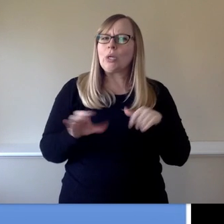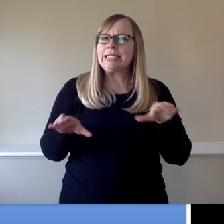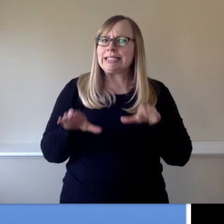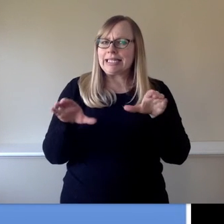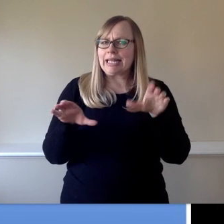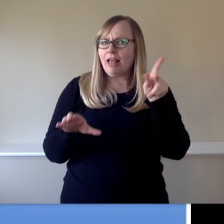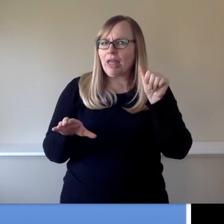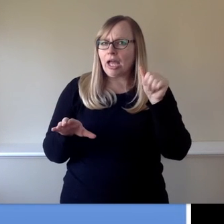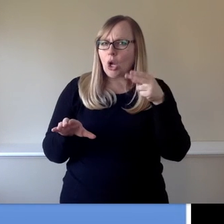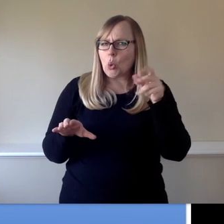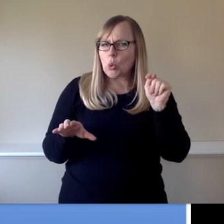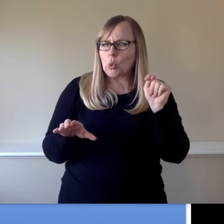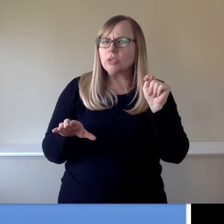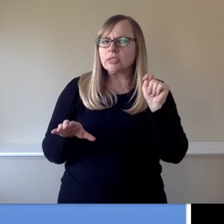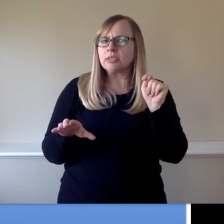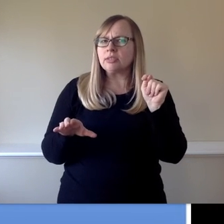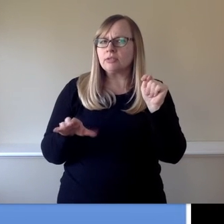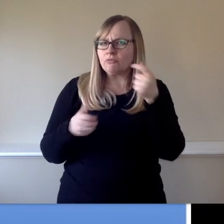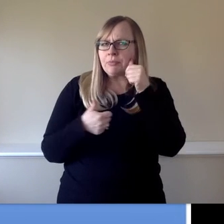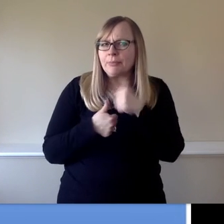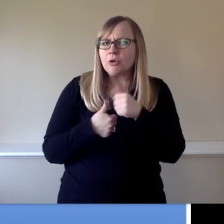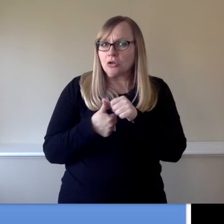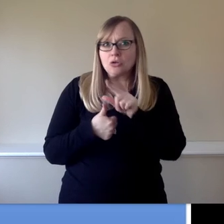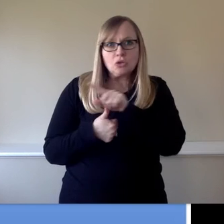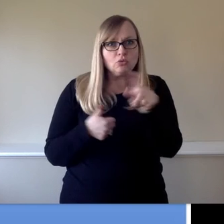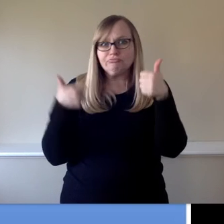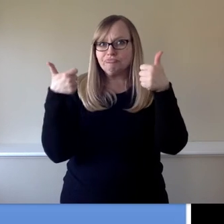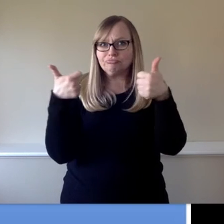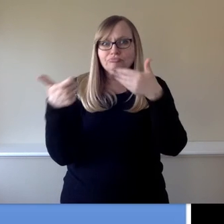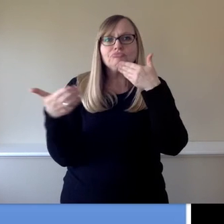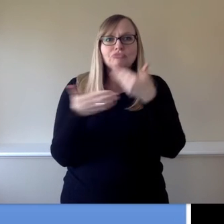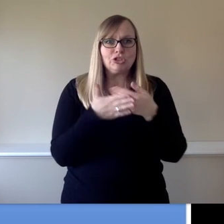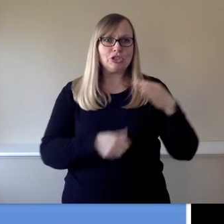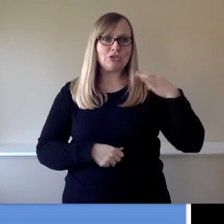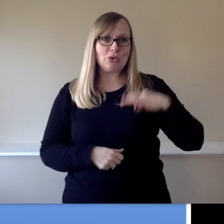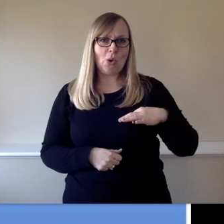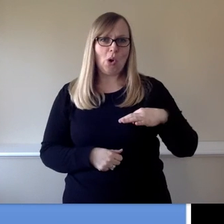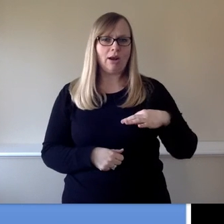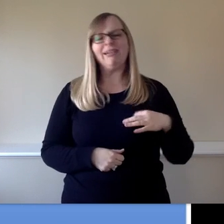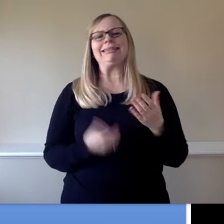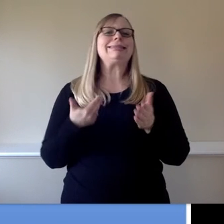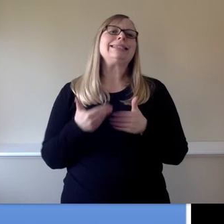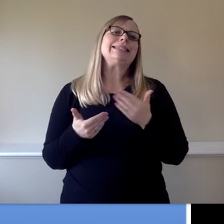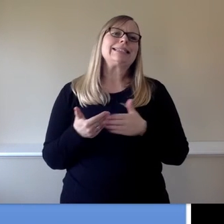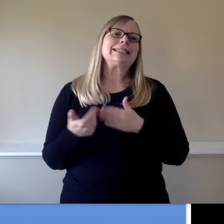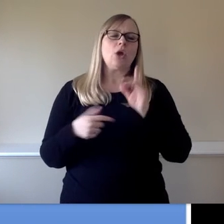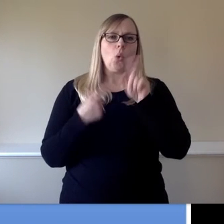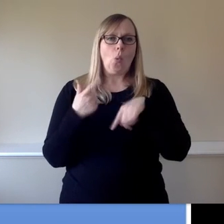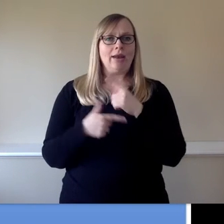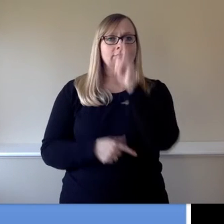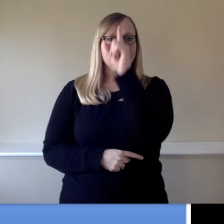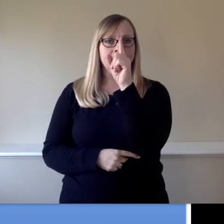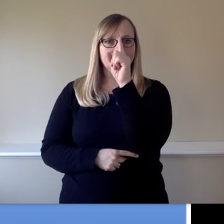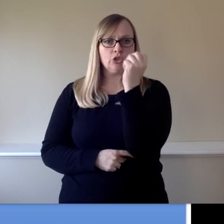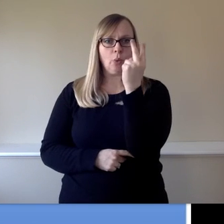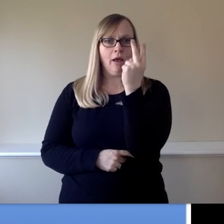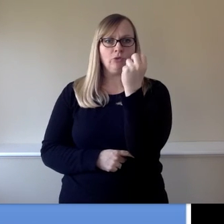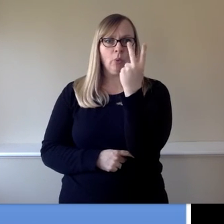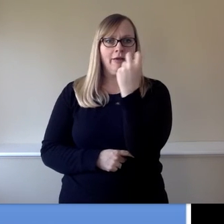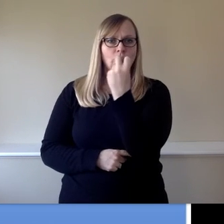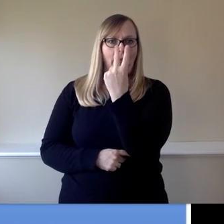today, and you all did very well with that. That is easy to tell the o'clock or on the hour